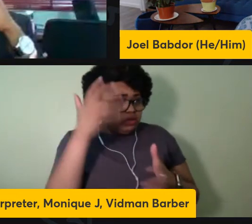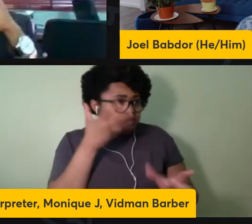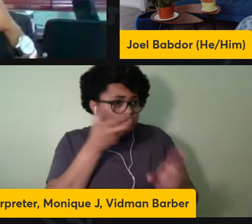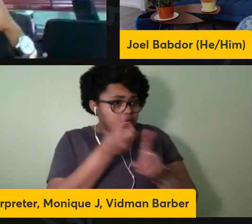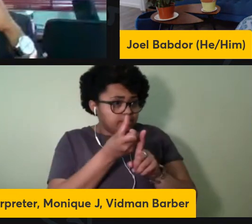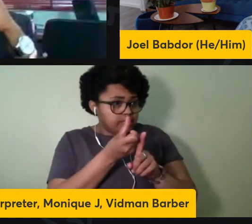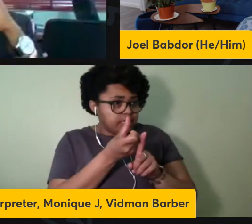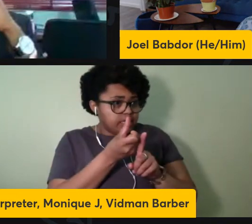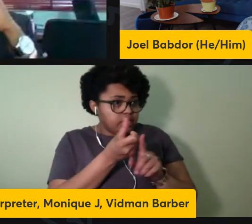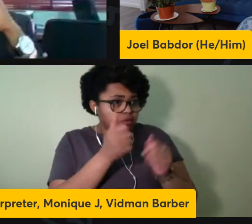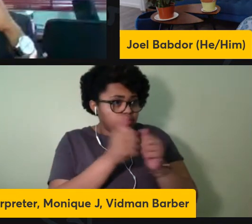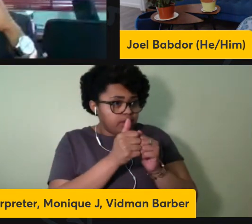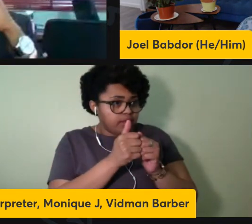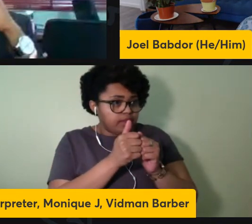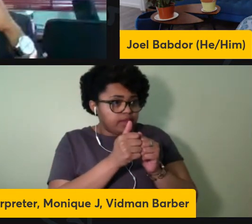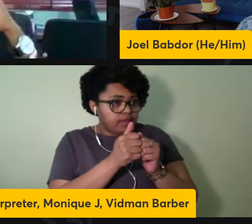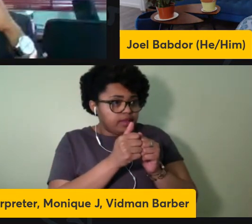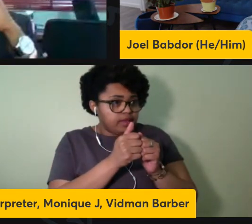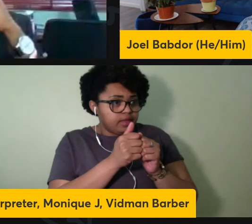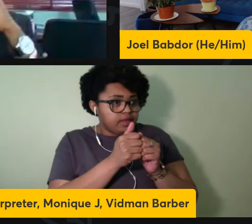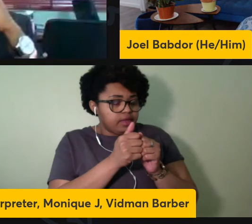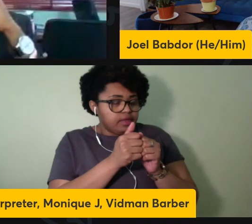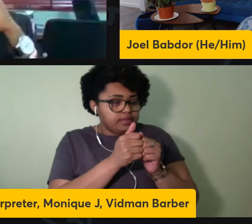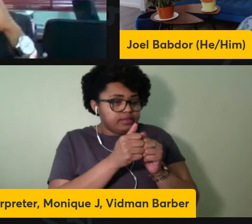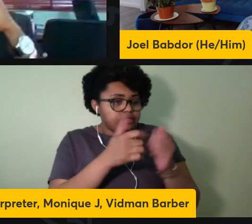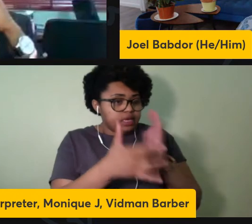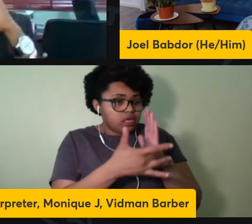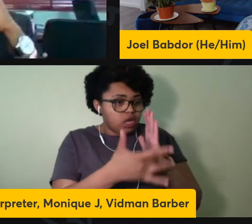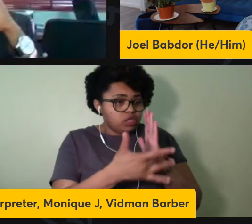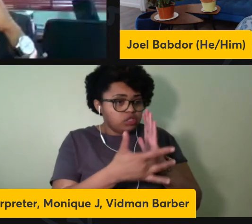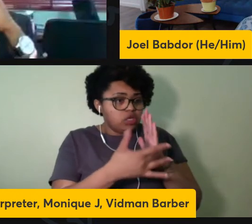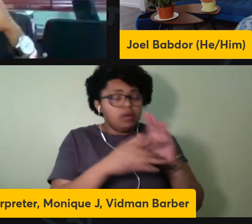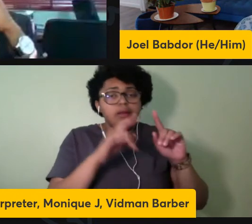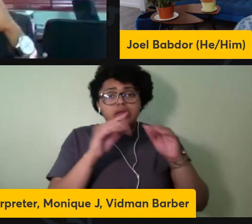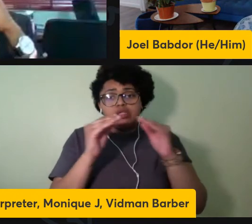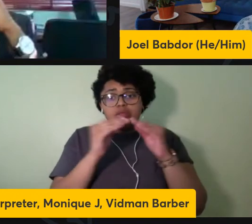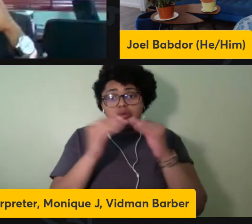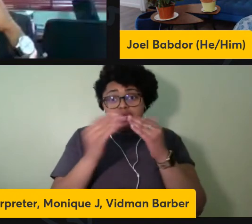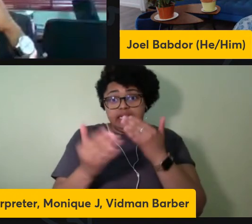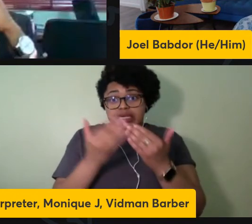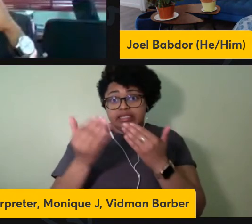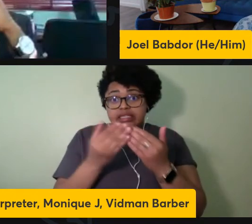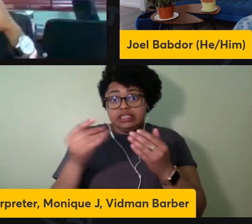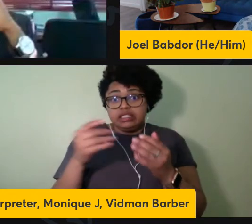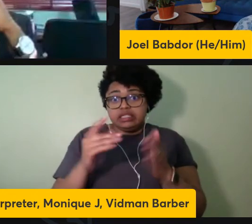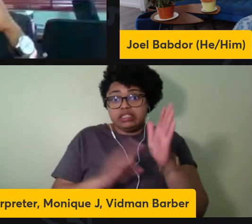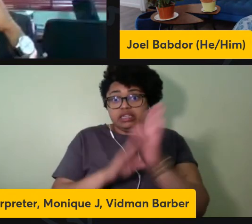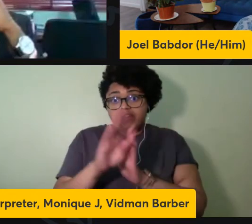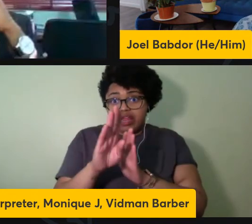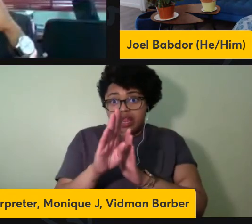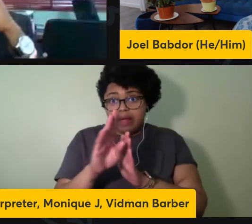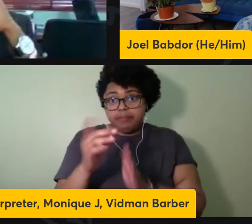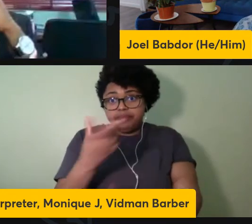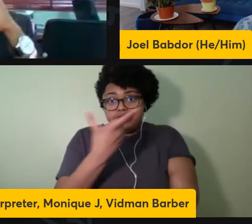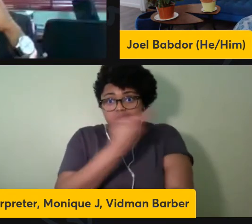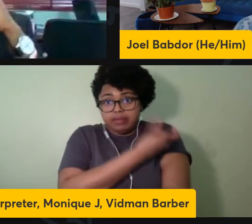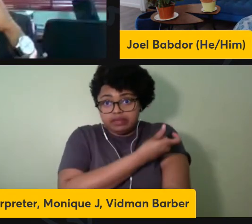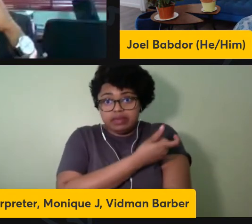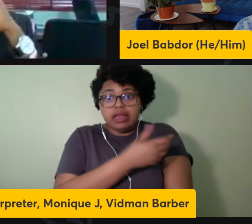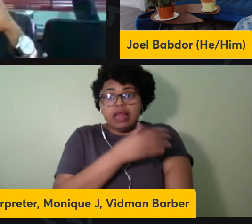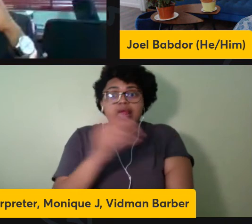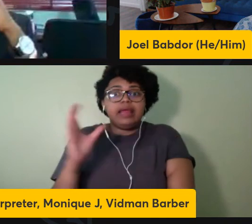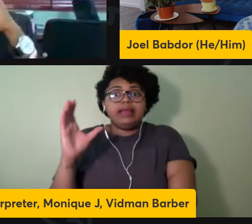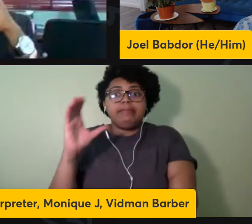as we have new variants involving, it's more easier for us to develop our vaccine and to meet the demand. You can see that currently